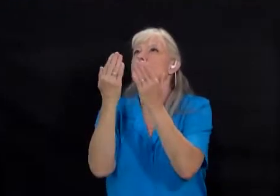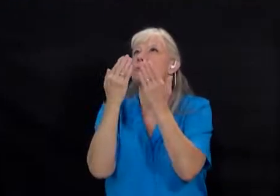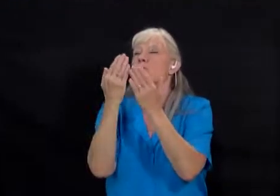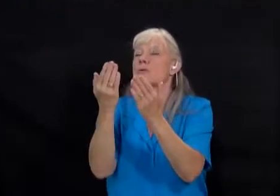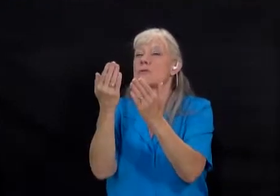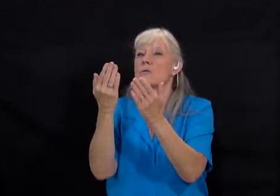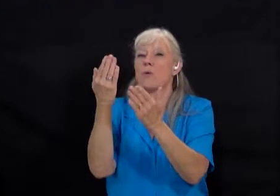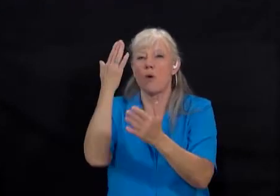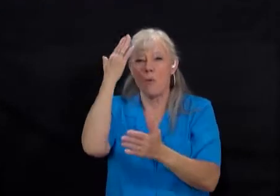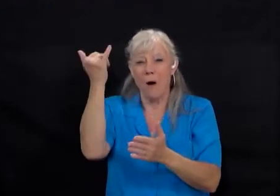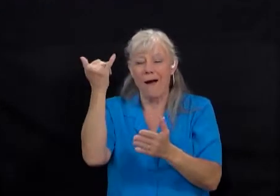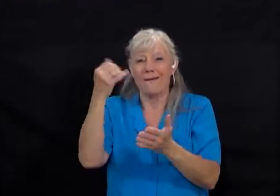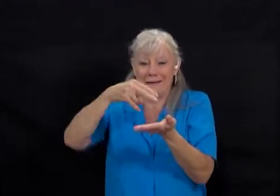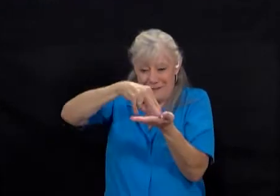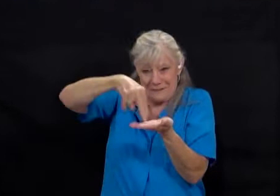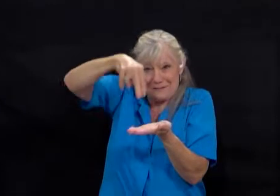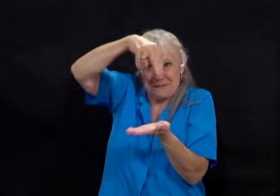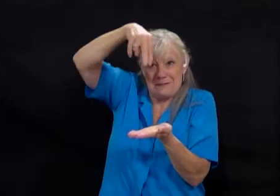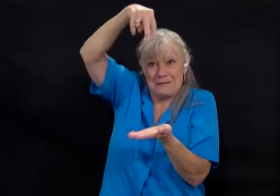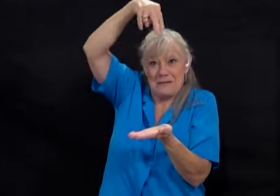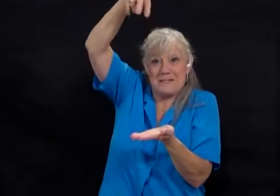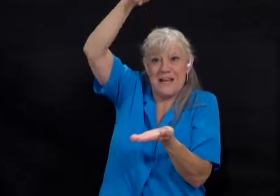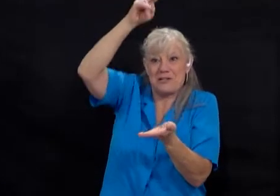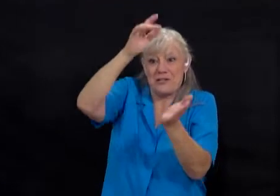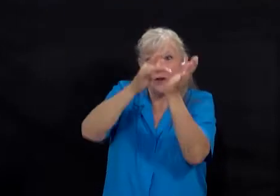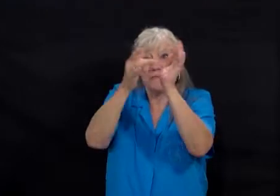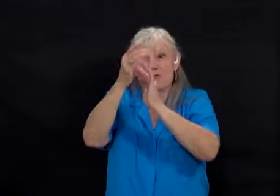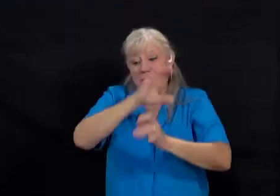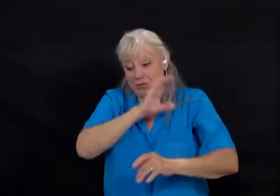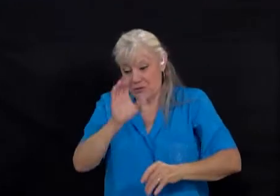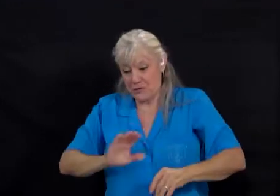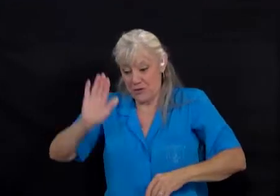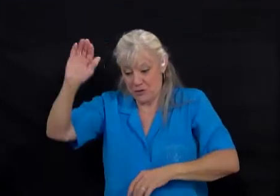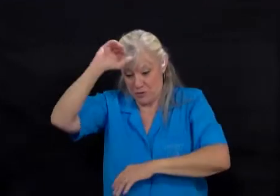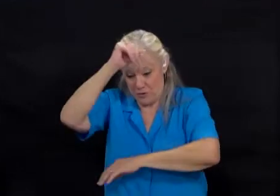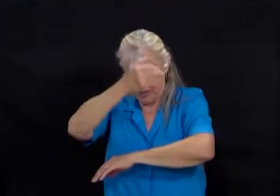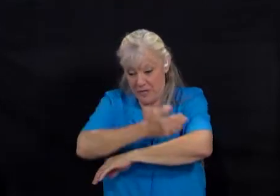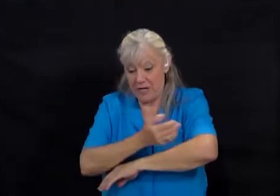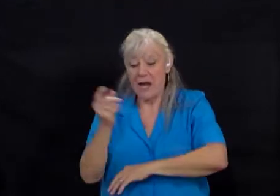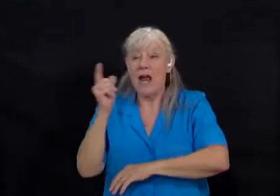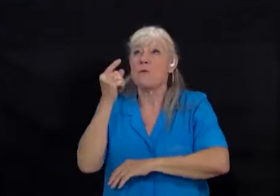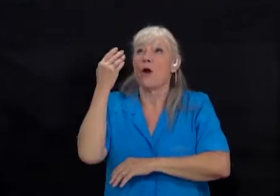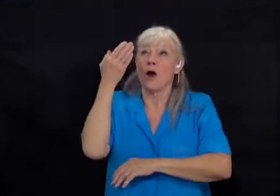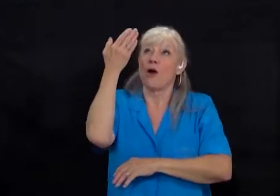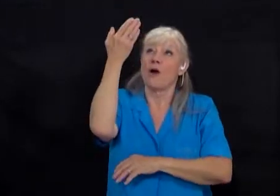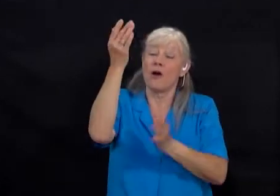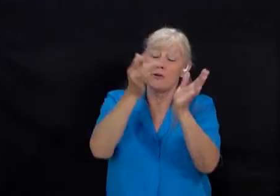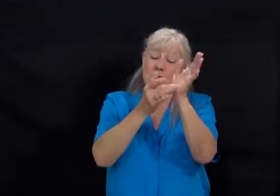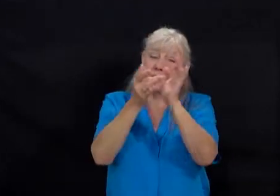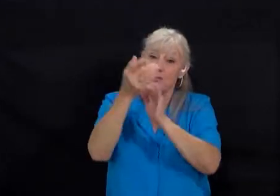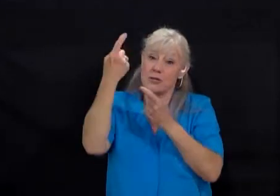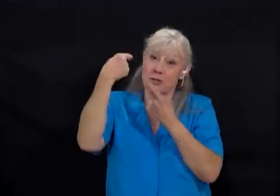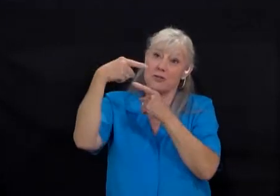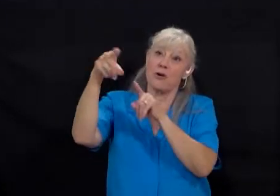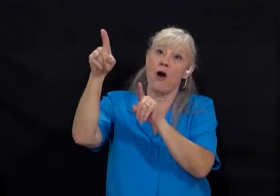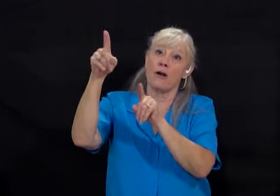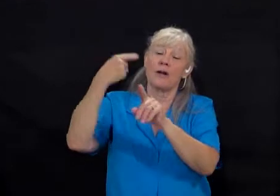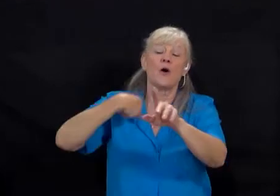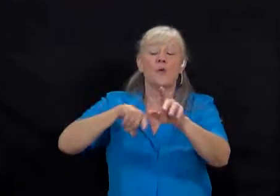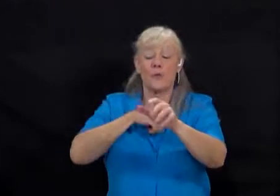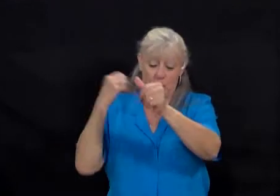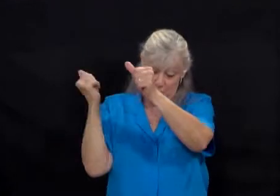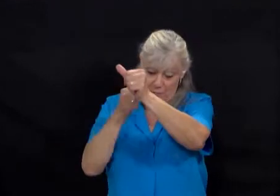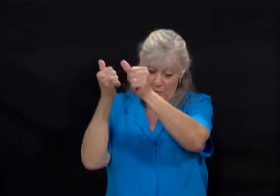your Son, is our exaltation, and where the head has gone before in glory, body is called to follow in